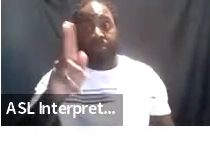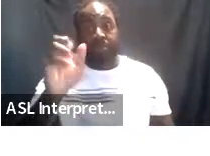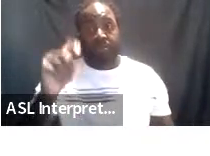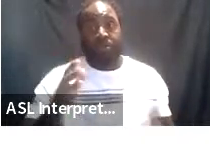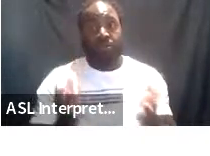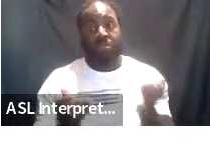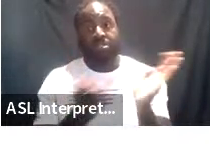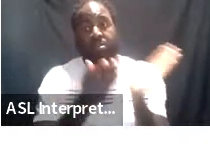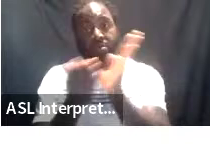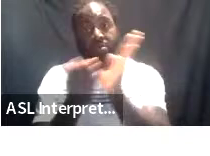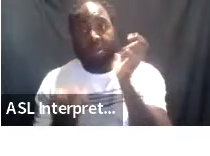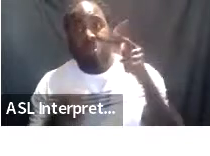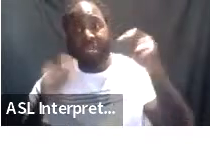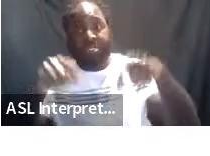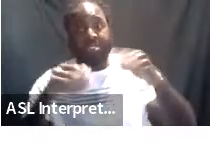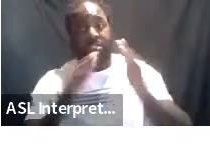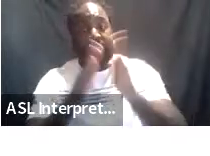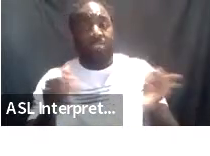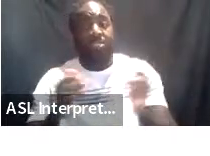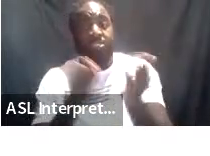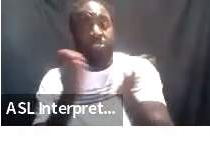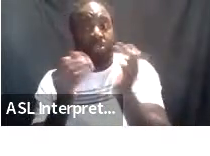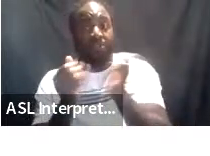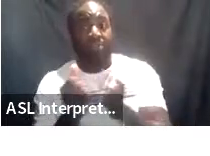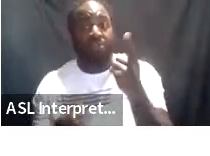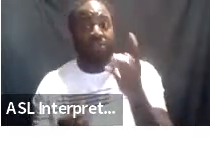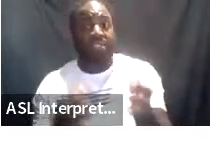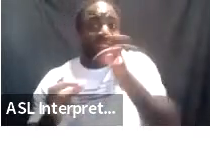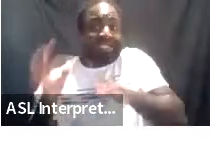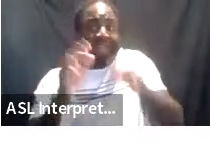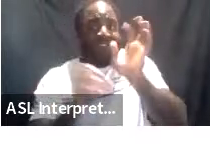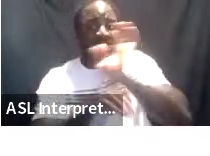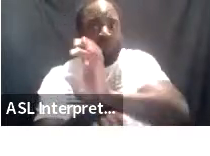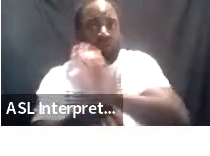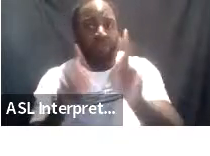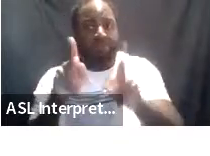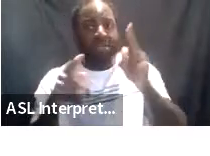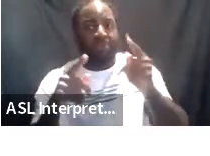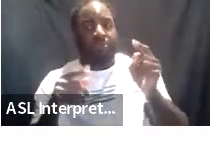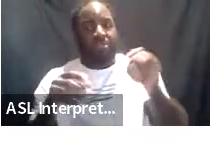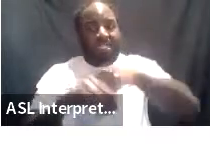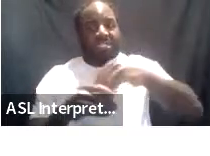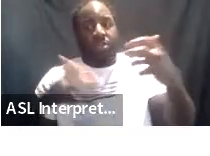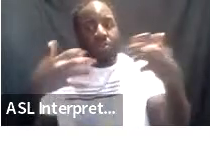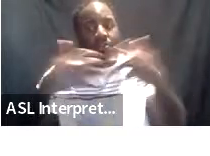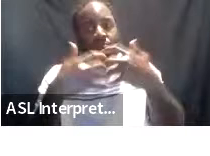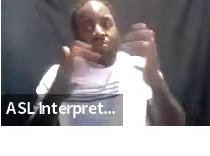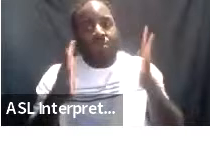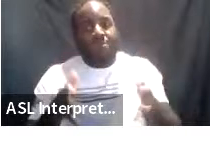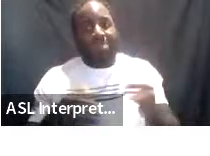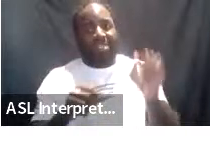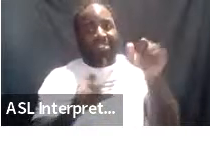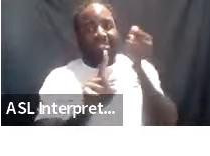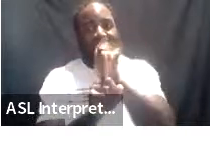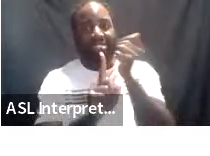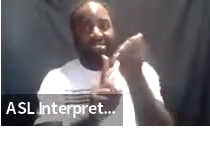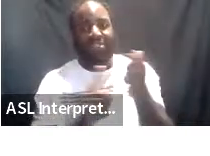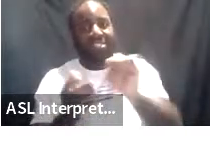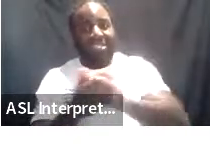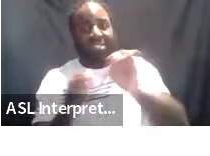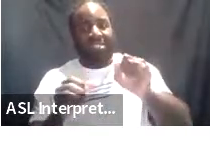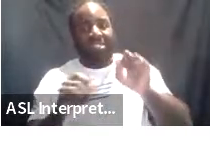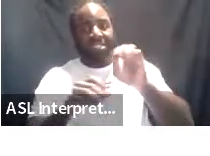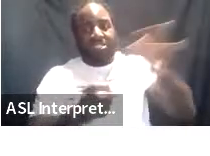types that serve everyone, instead of forcing people into roommate situations that can increase pressure